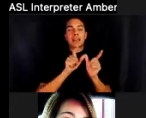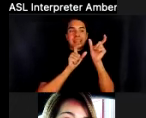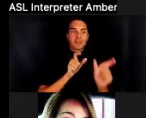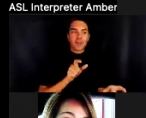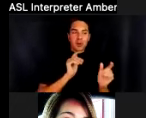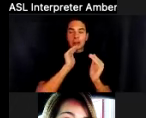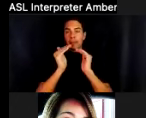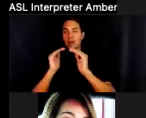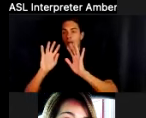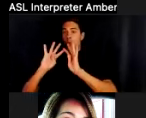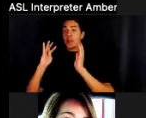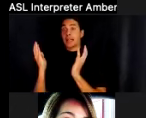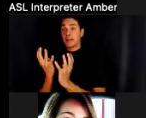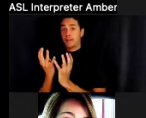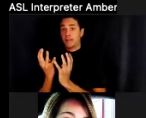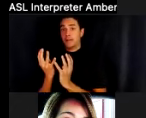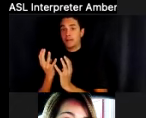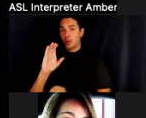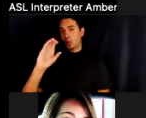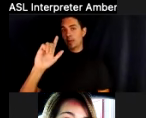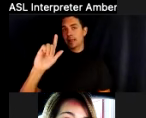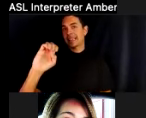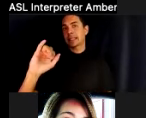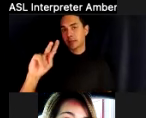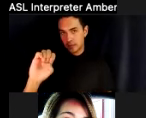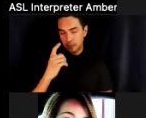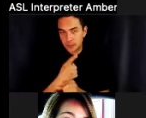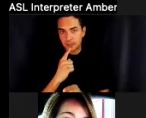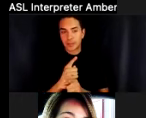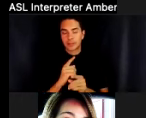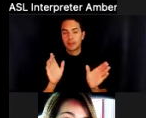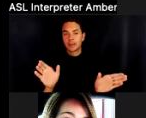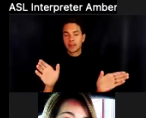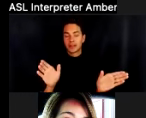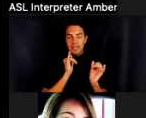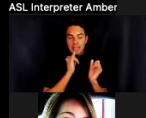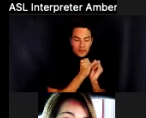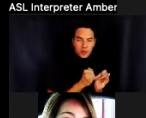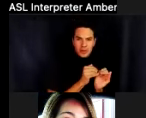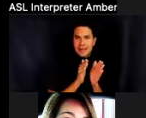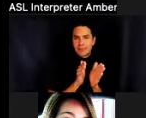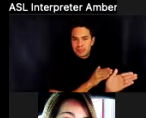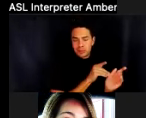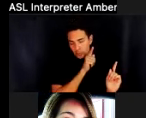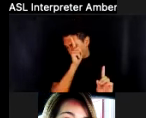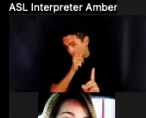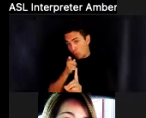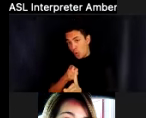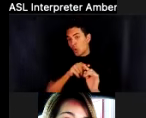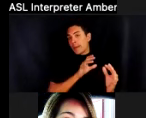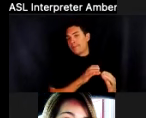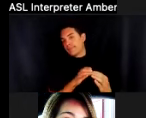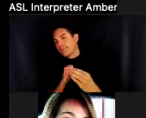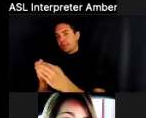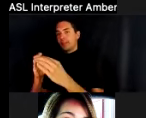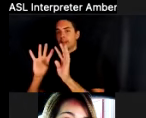in this presentation, but like being able to move more towards the collective from the individual. However, denial happens